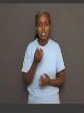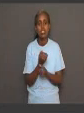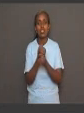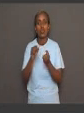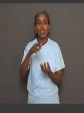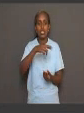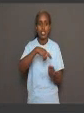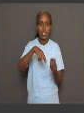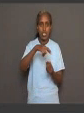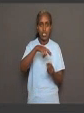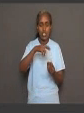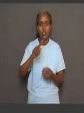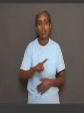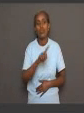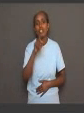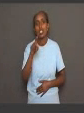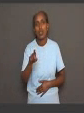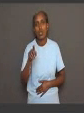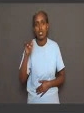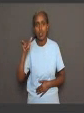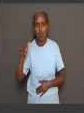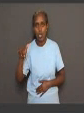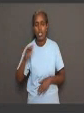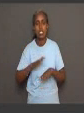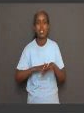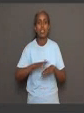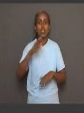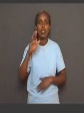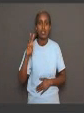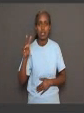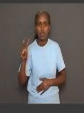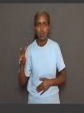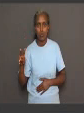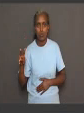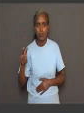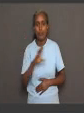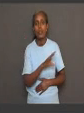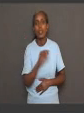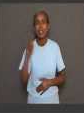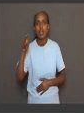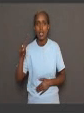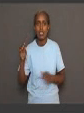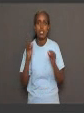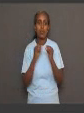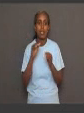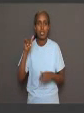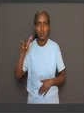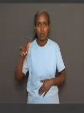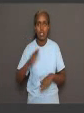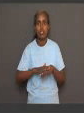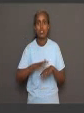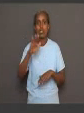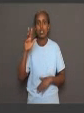region of the equation y is greater than 2 and x plus y